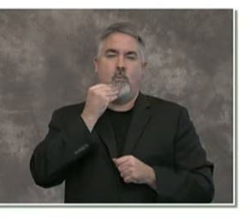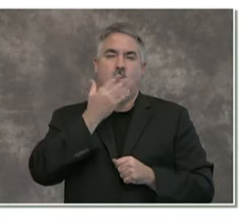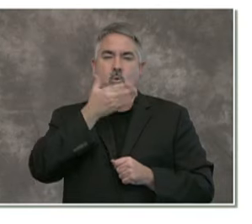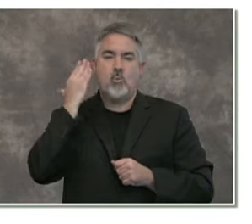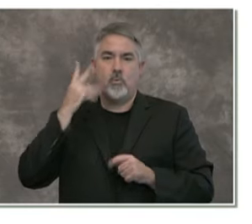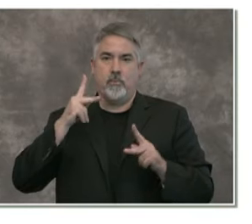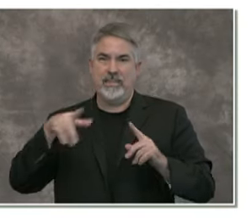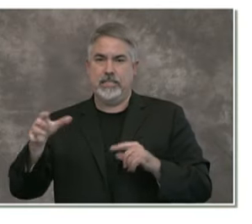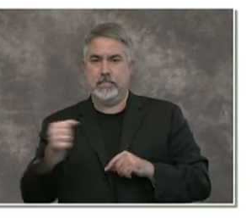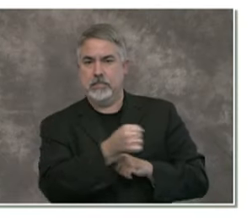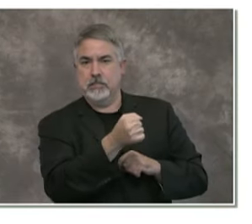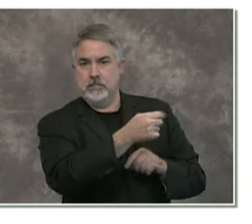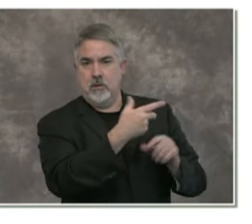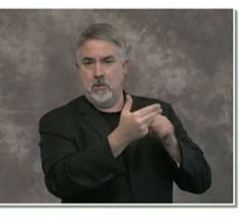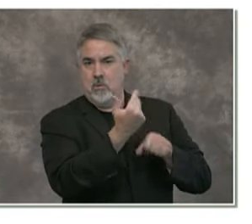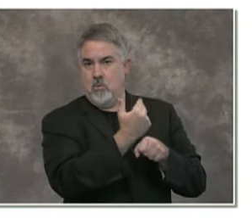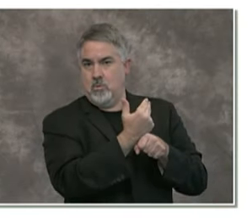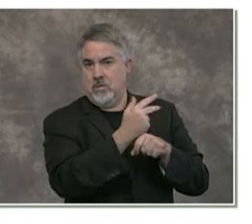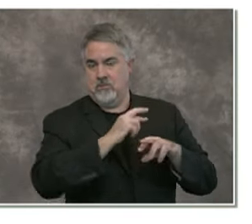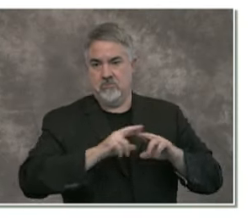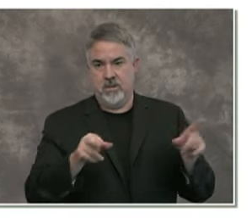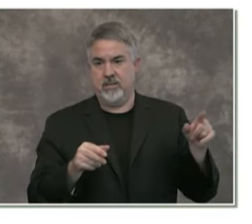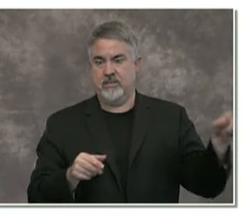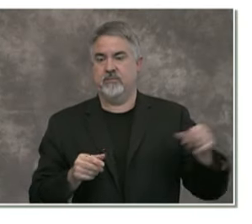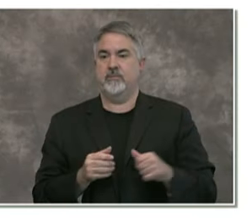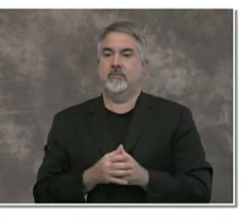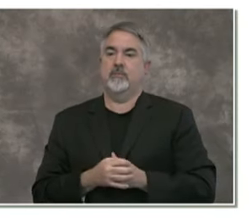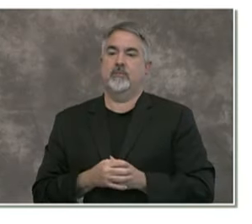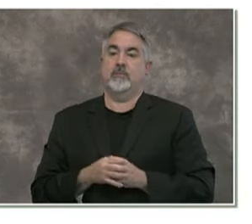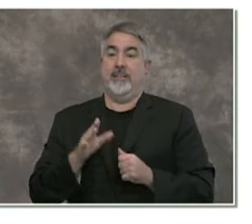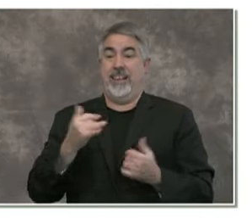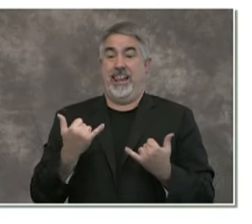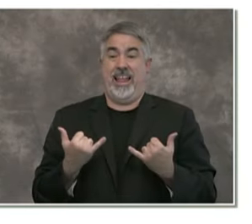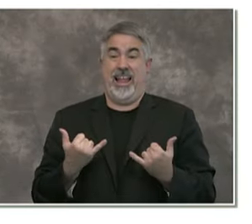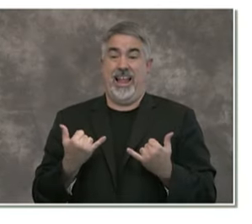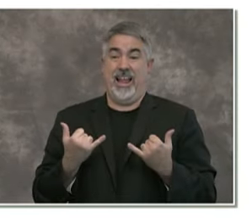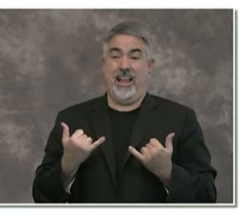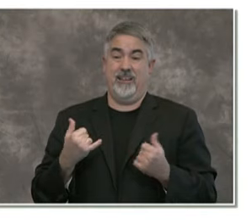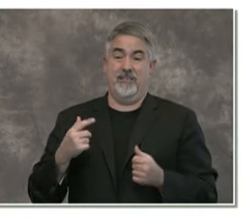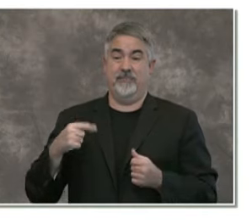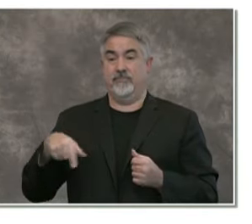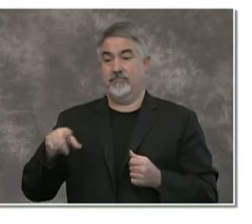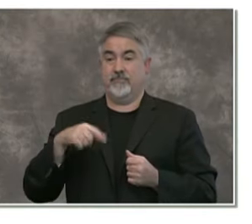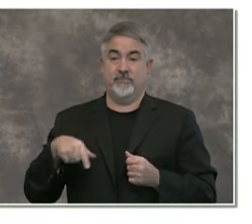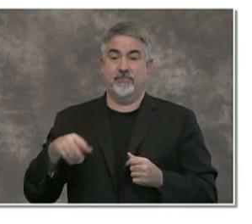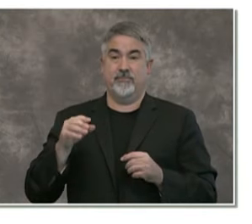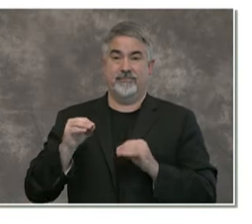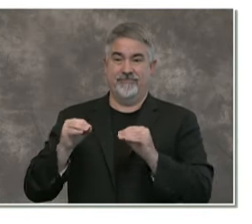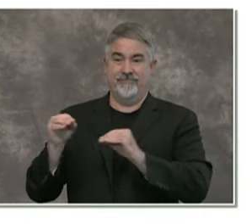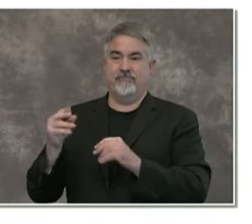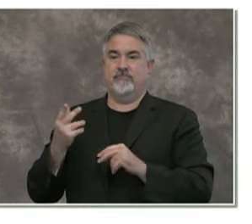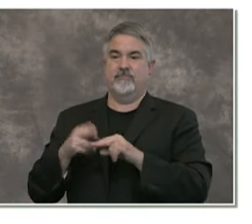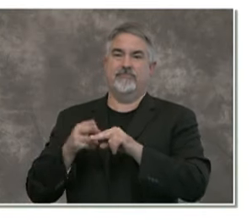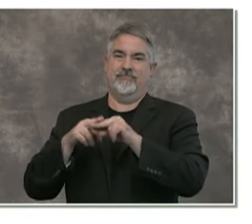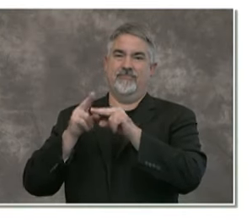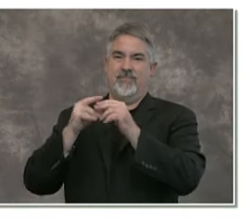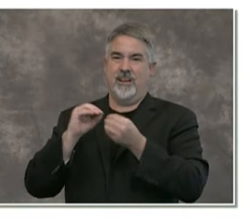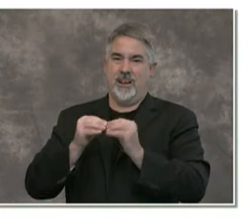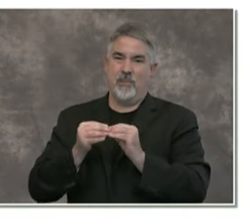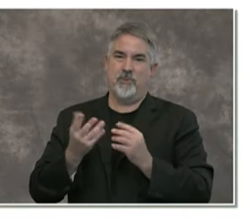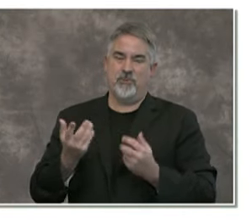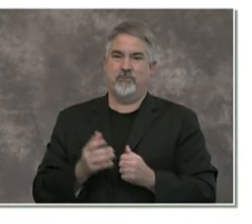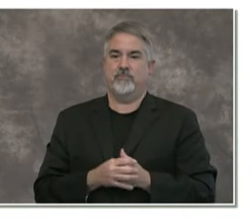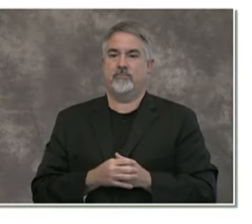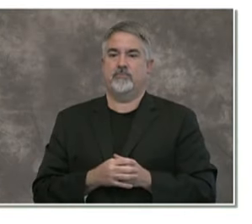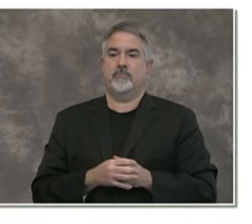Regional Task Force on Homeless, occupied, and guest totals as they continue to advance with their mission of tackling the regional issues surrounding